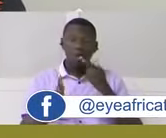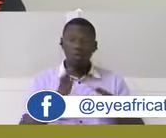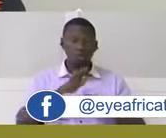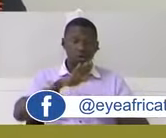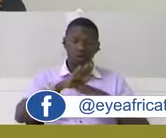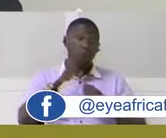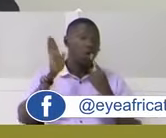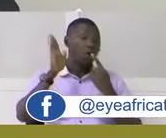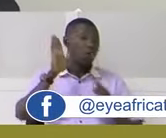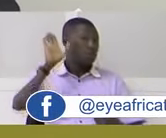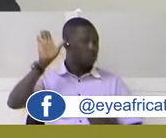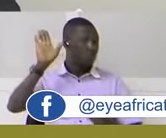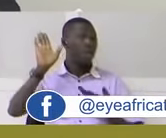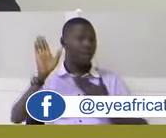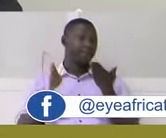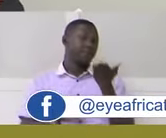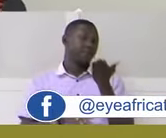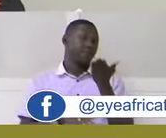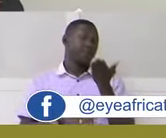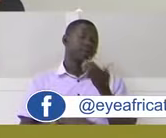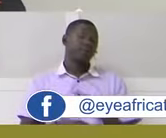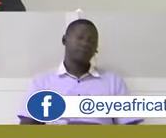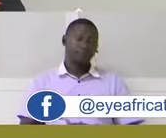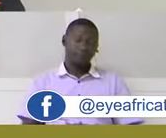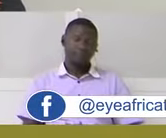Thank you, ma'am.